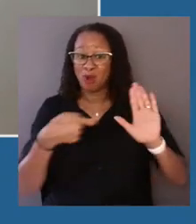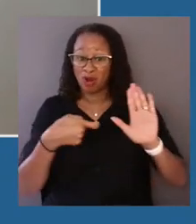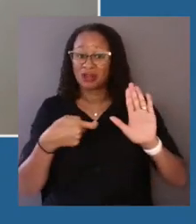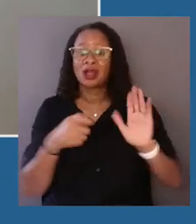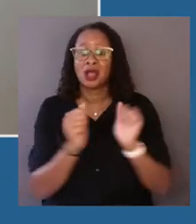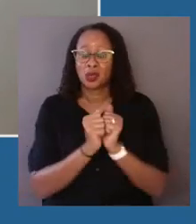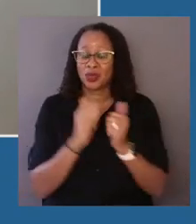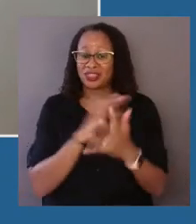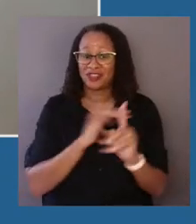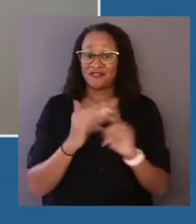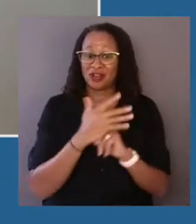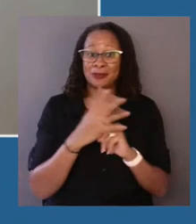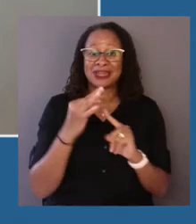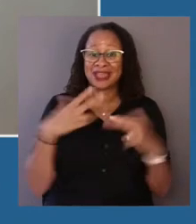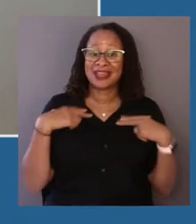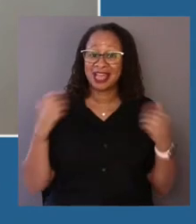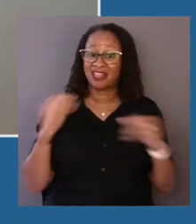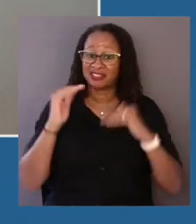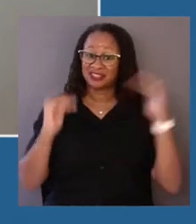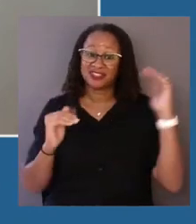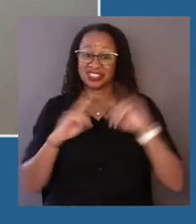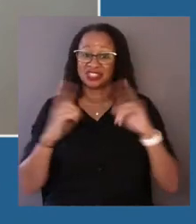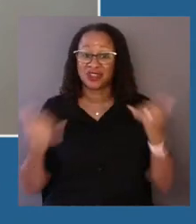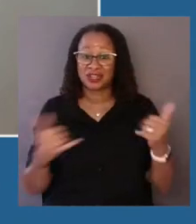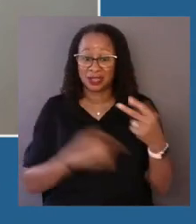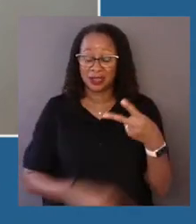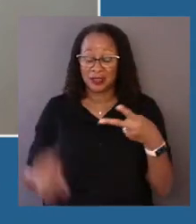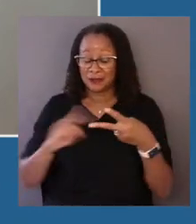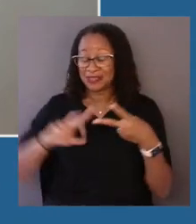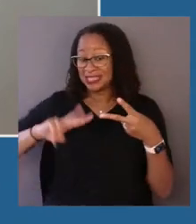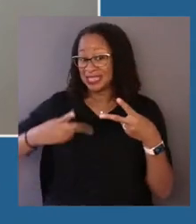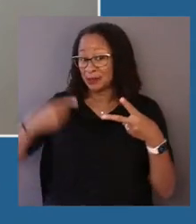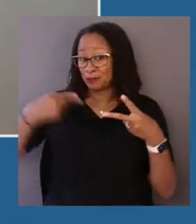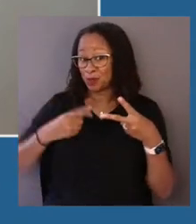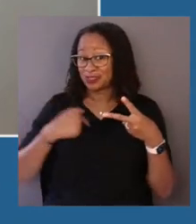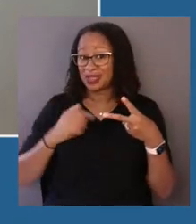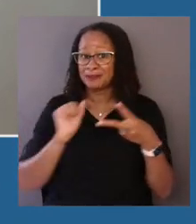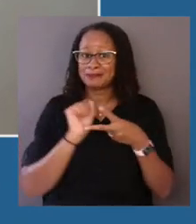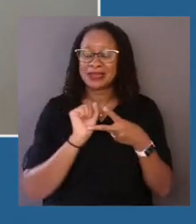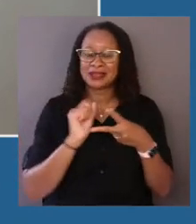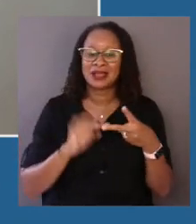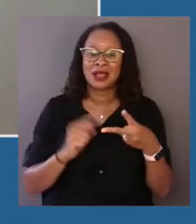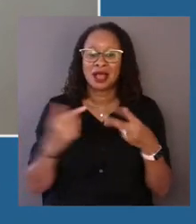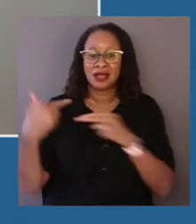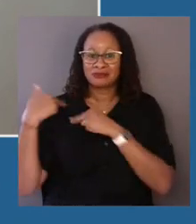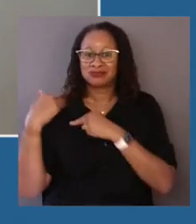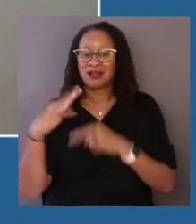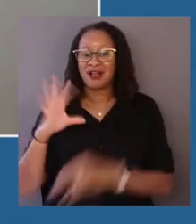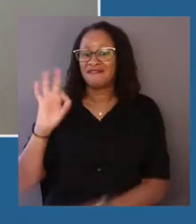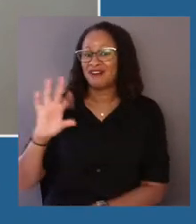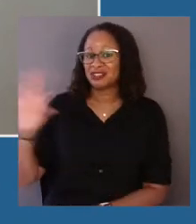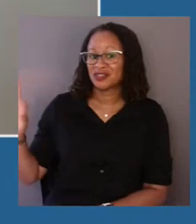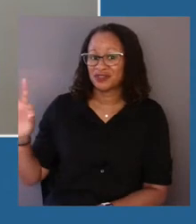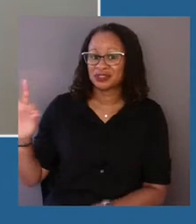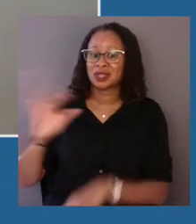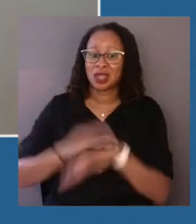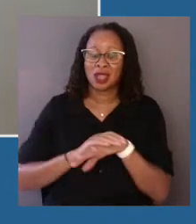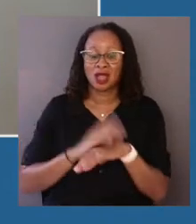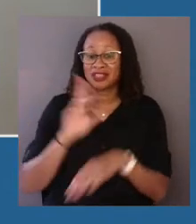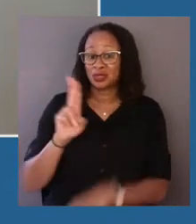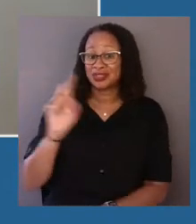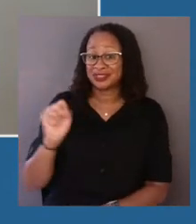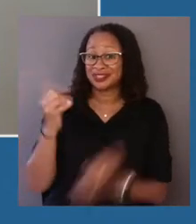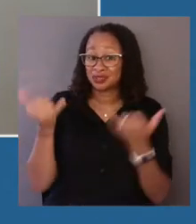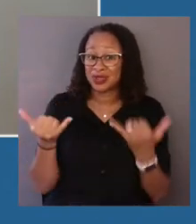environmental and health disparities right now. And then the second point I would just make is that the burden of fossil fuels on the United States right